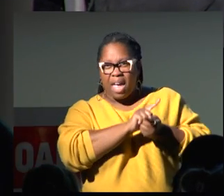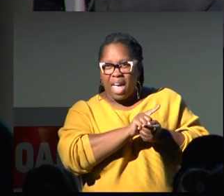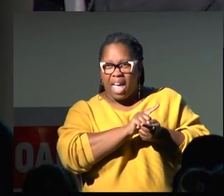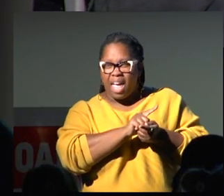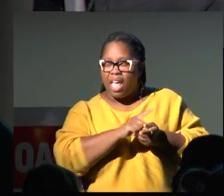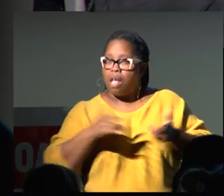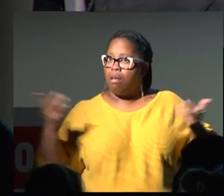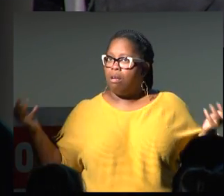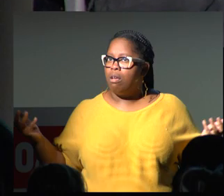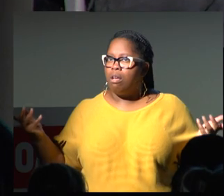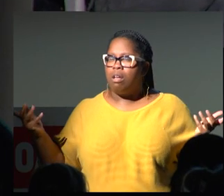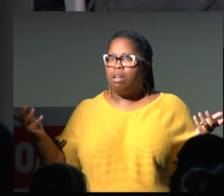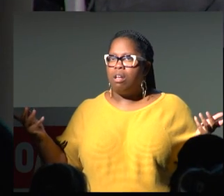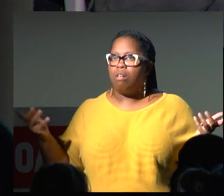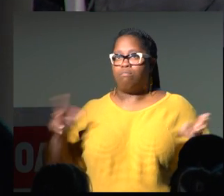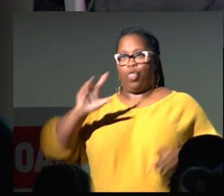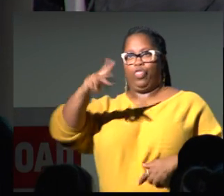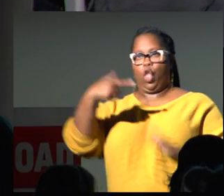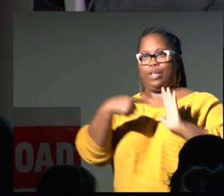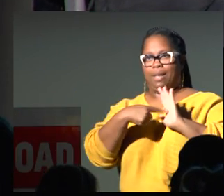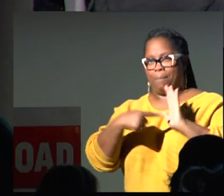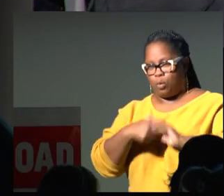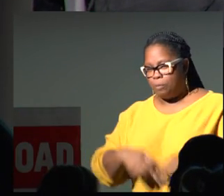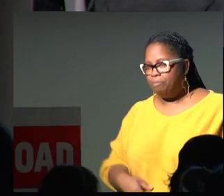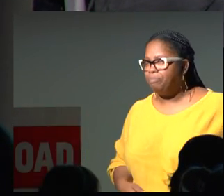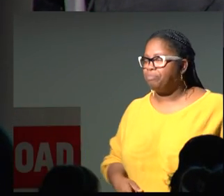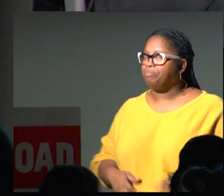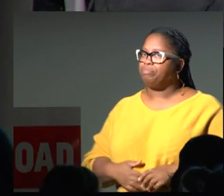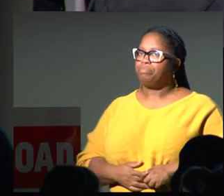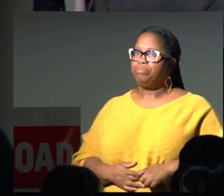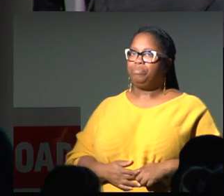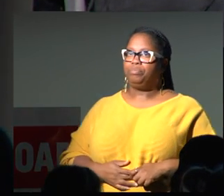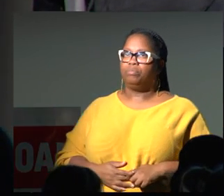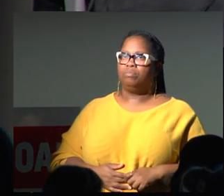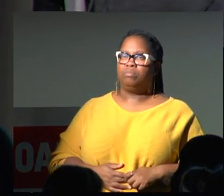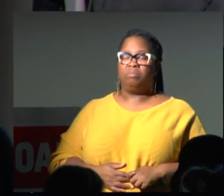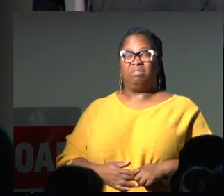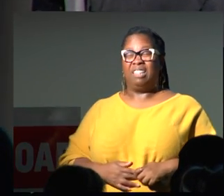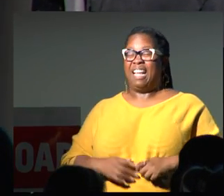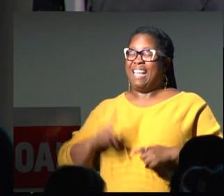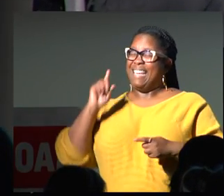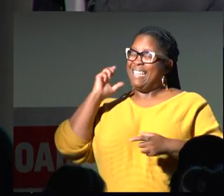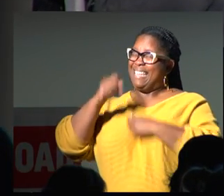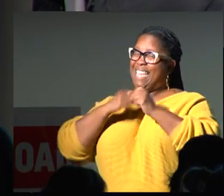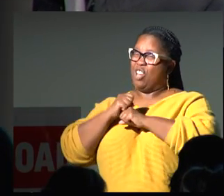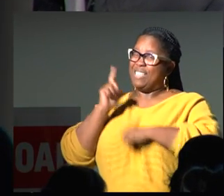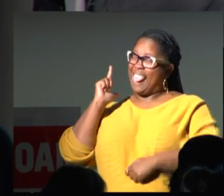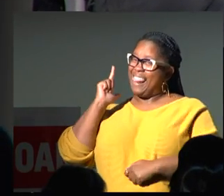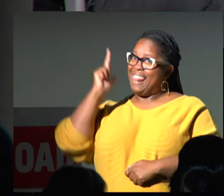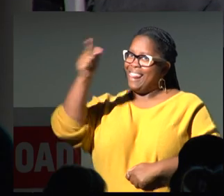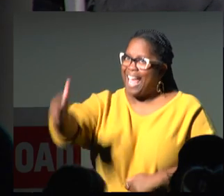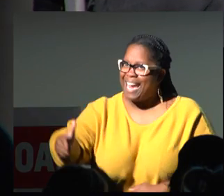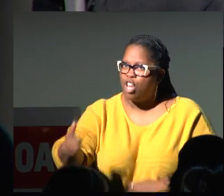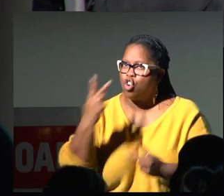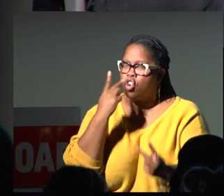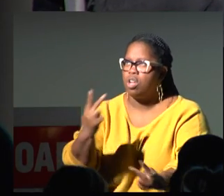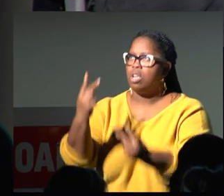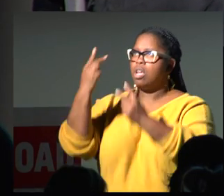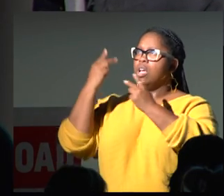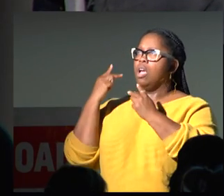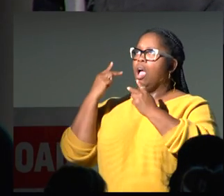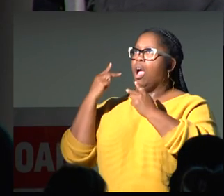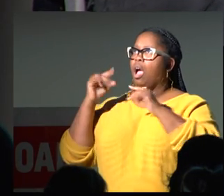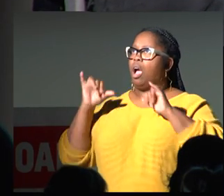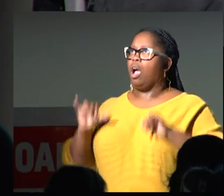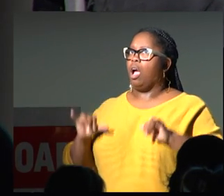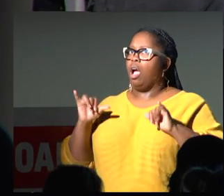Okay, here's a third example. It was not until years later when it dawned on me the sacrifice